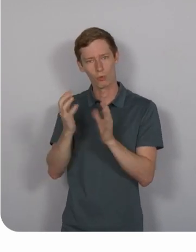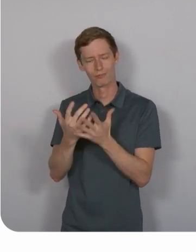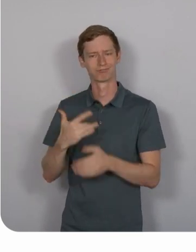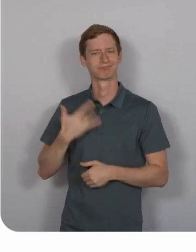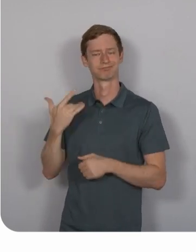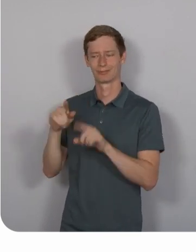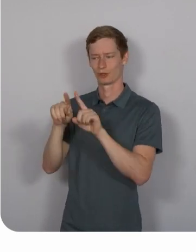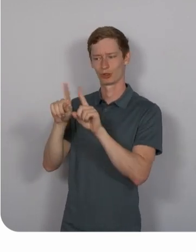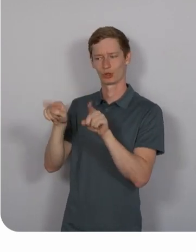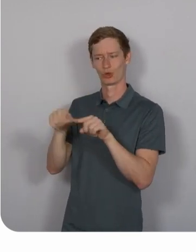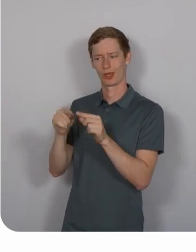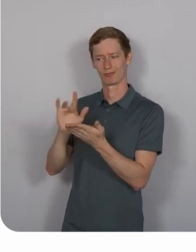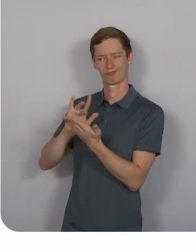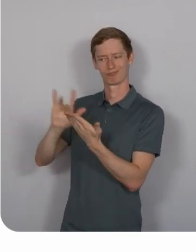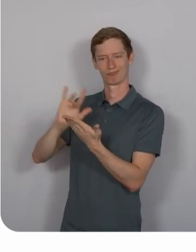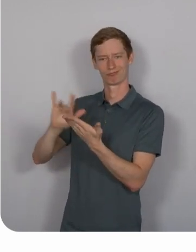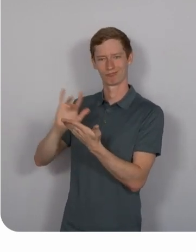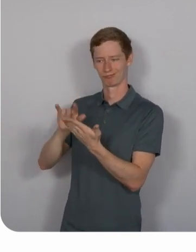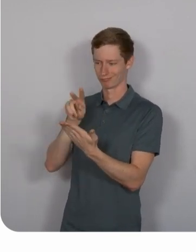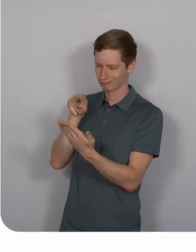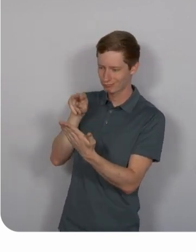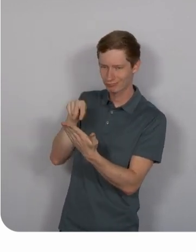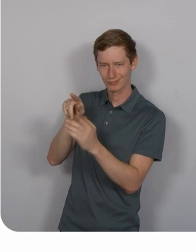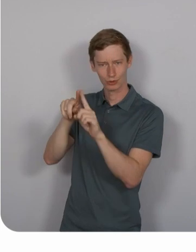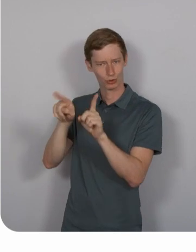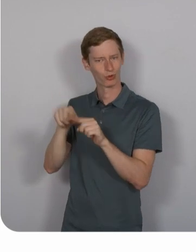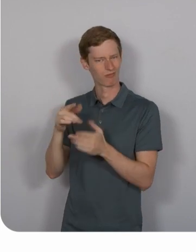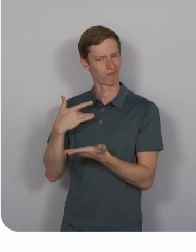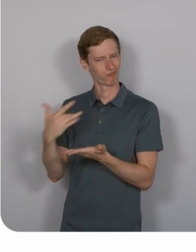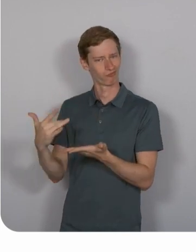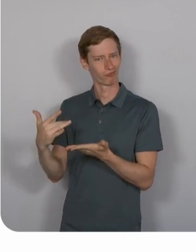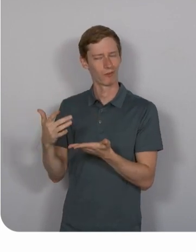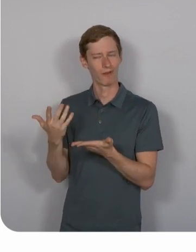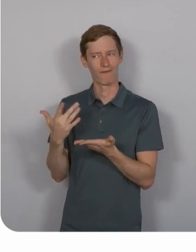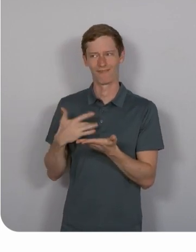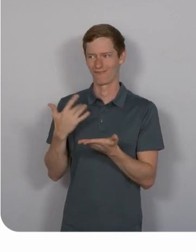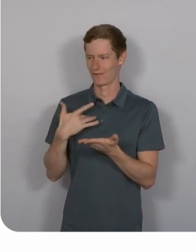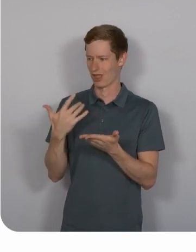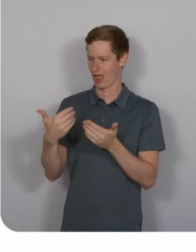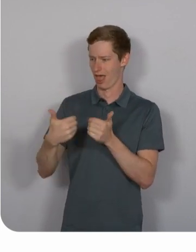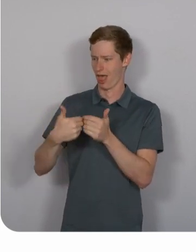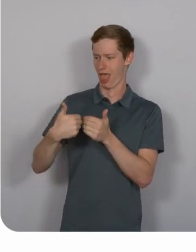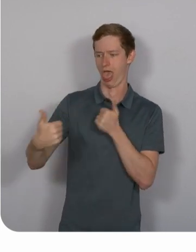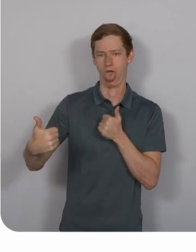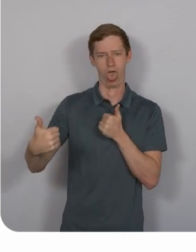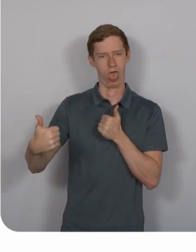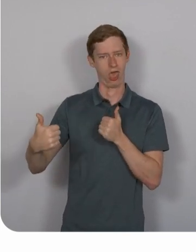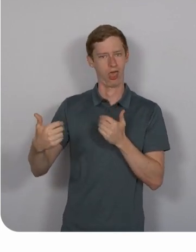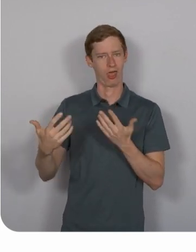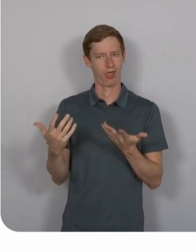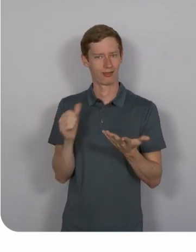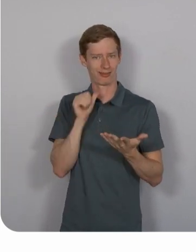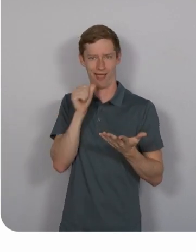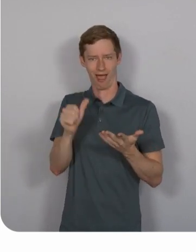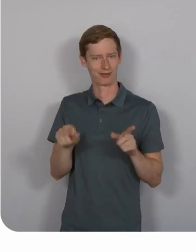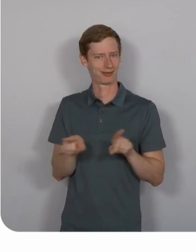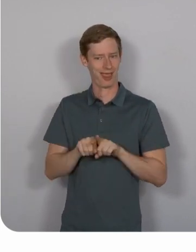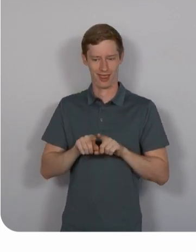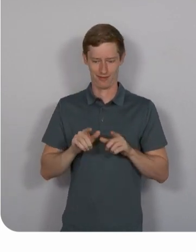screens, and it's almost like it inhabits a completely different plane from our physical